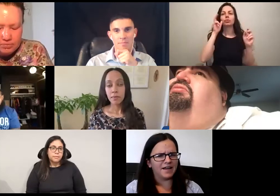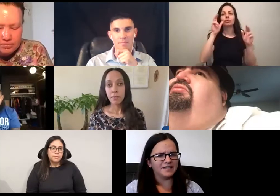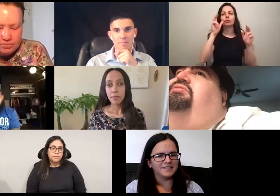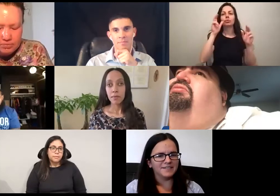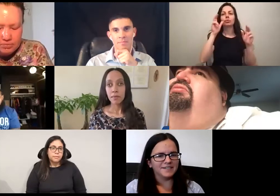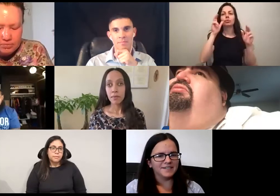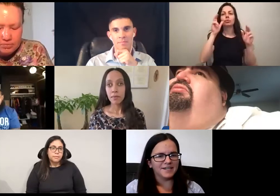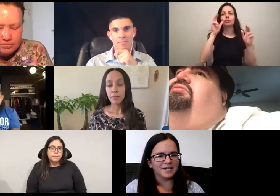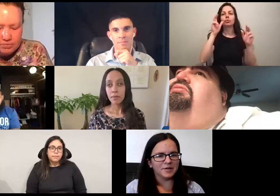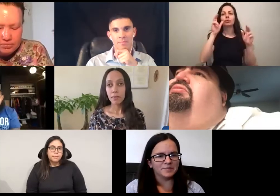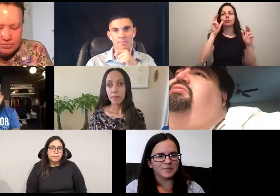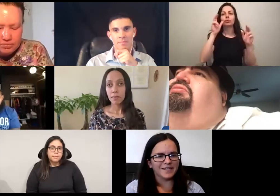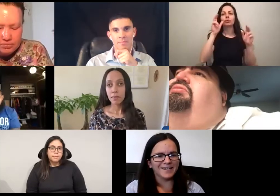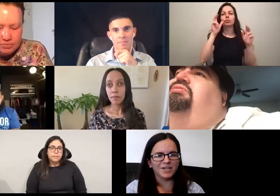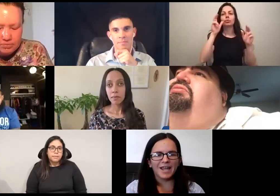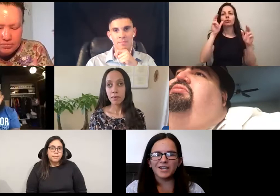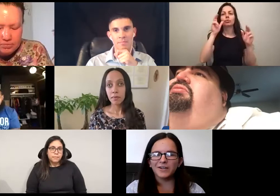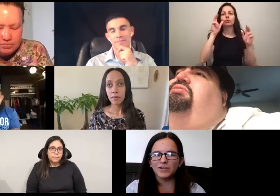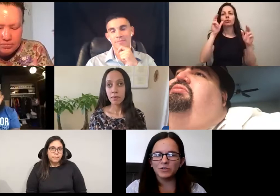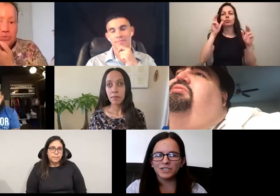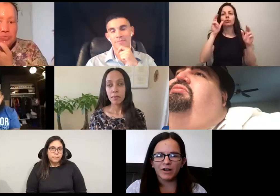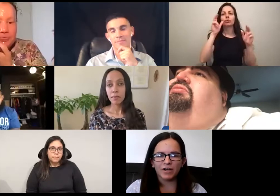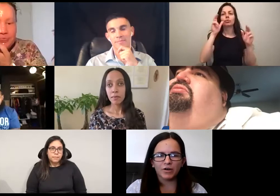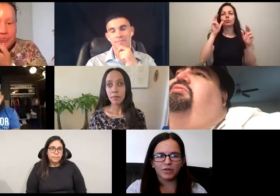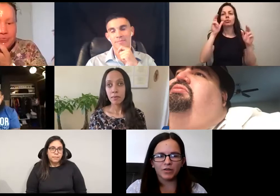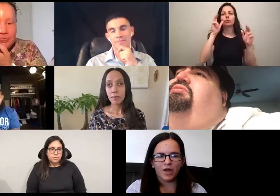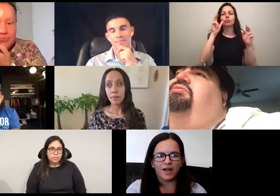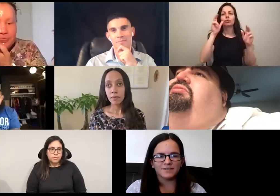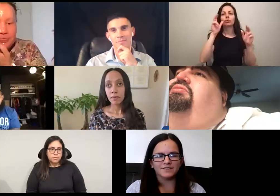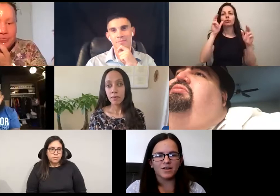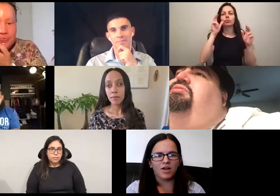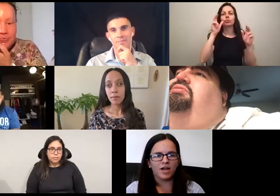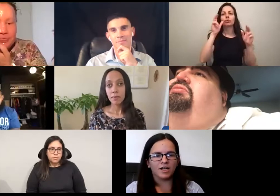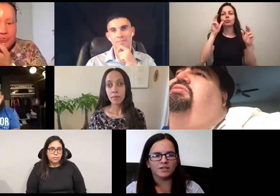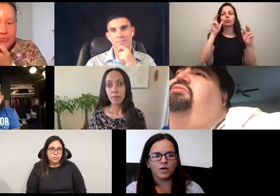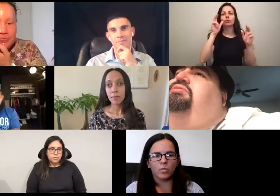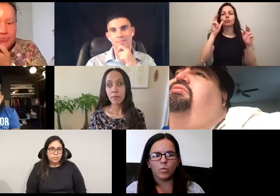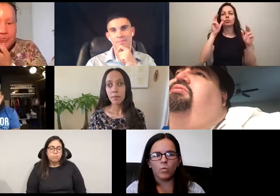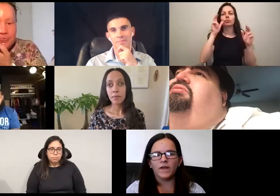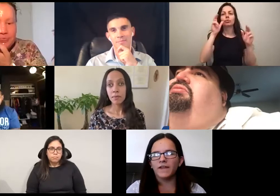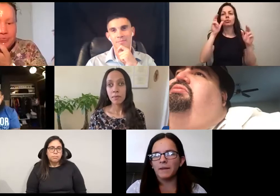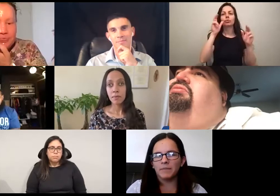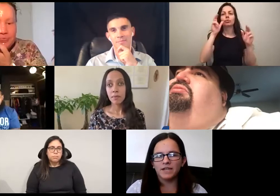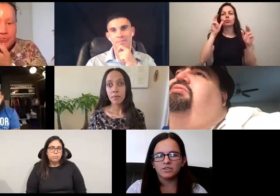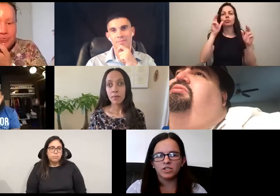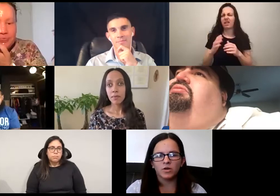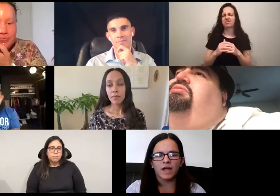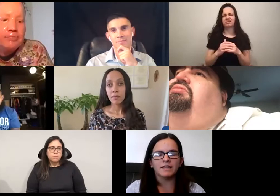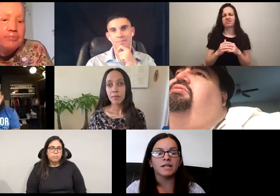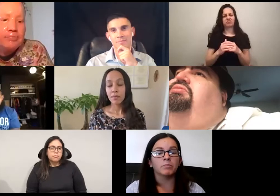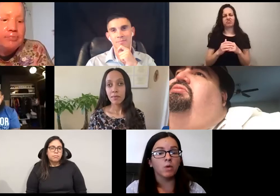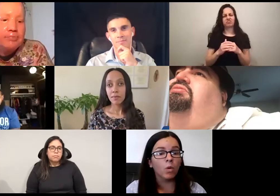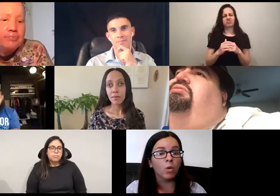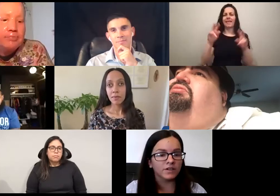ally. Can any of you share your thoughts on what that means to you and